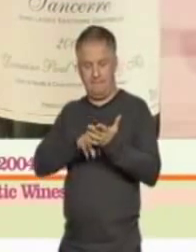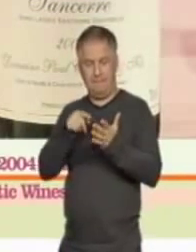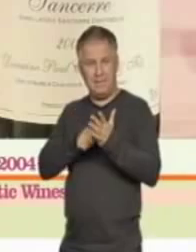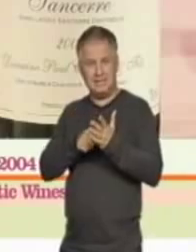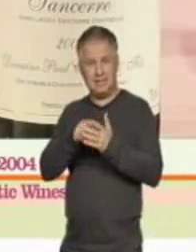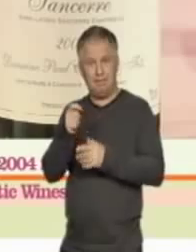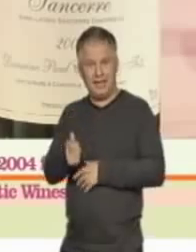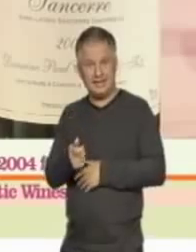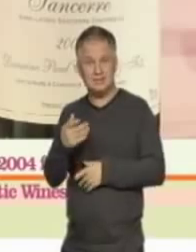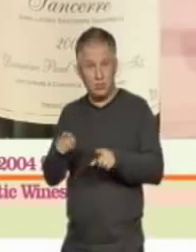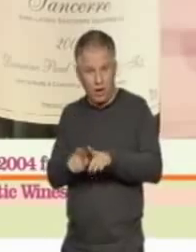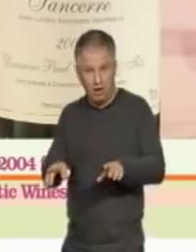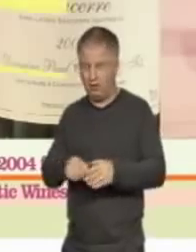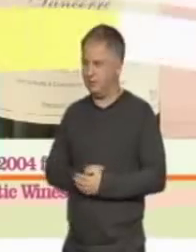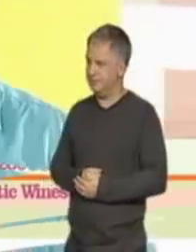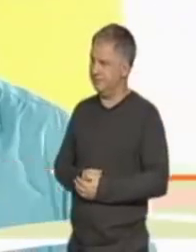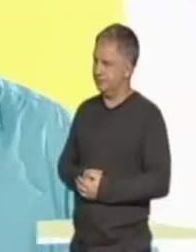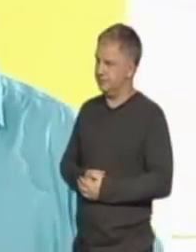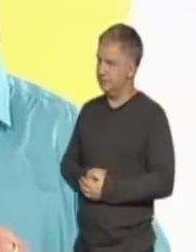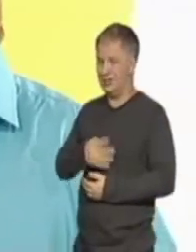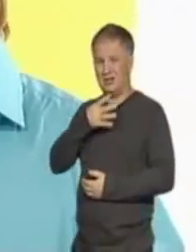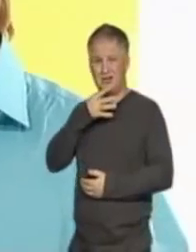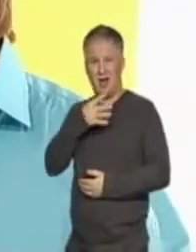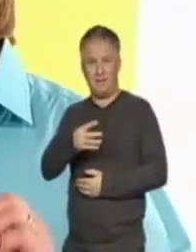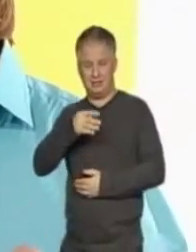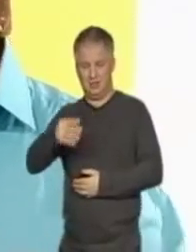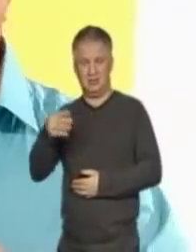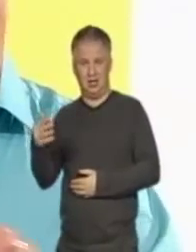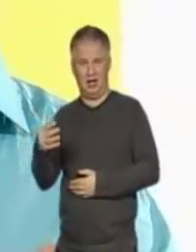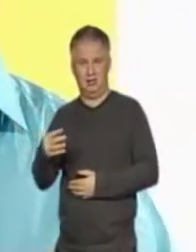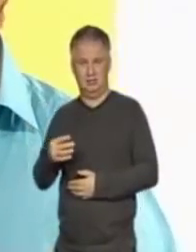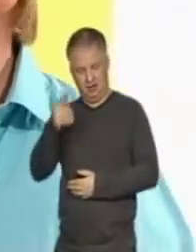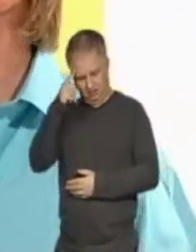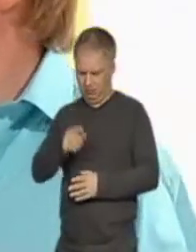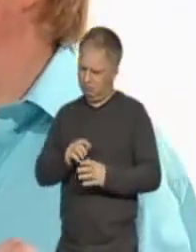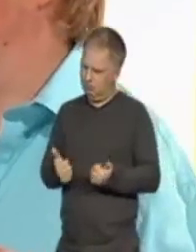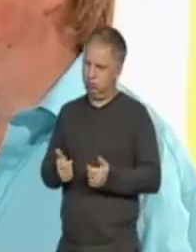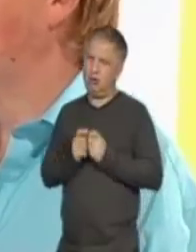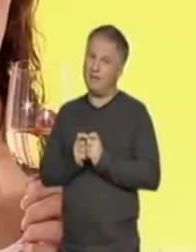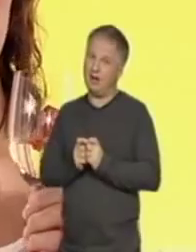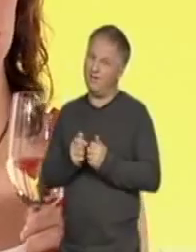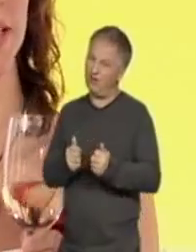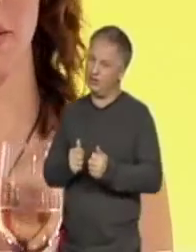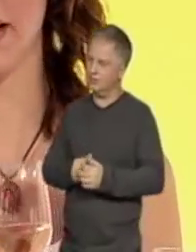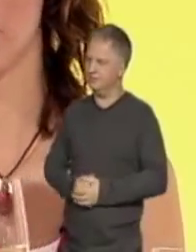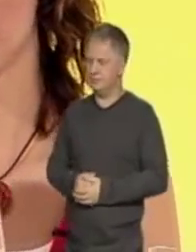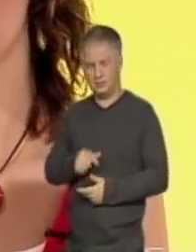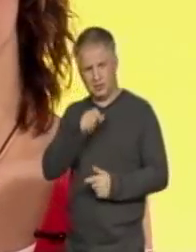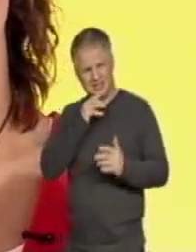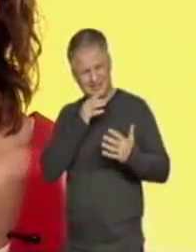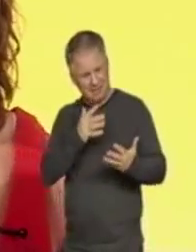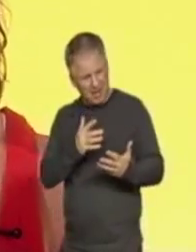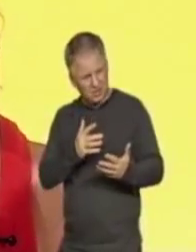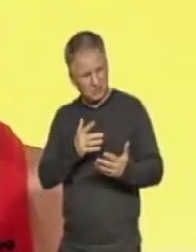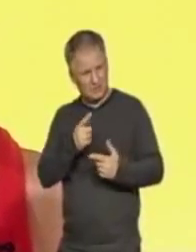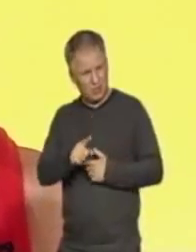Vines 2004 from Paul Cherrier, and it's £9.99 at Majestic. Mm. And for that, again, I just think terrific value. Would you spend £10 on a bottle of wine to